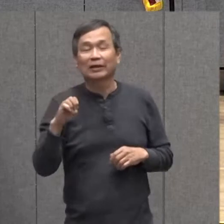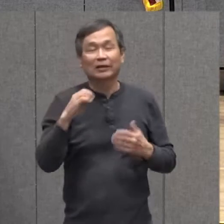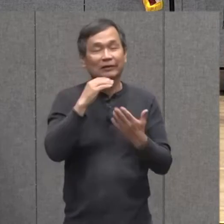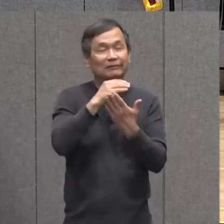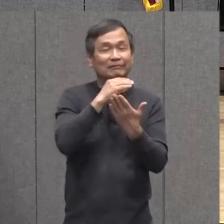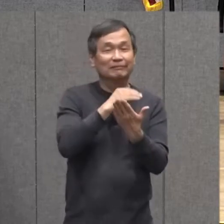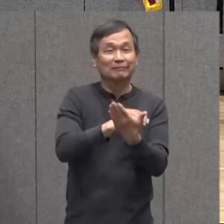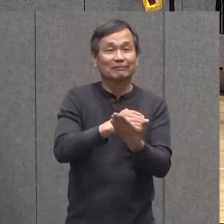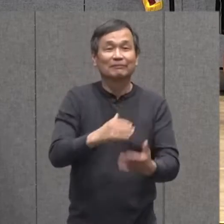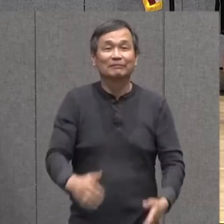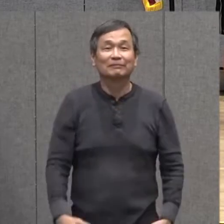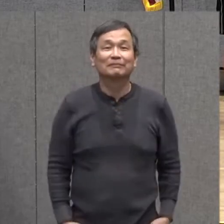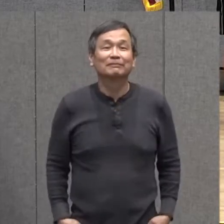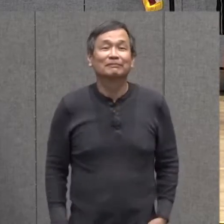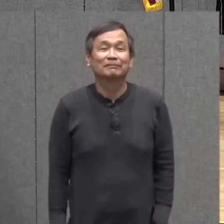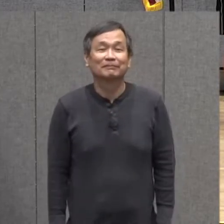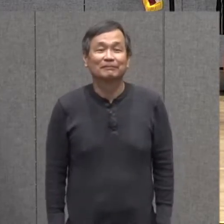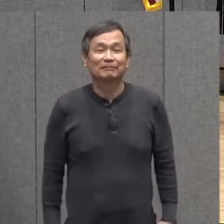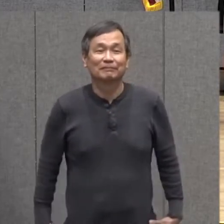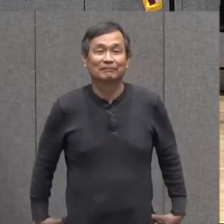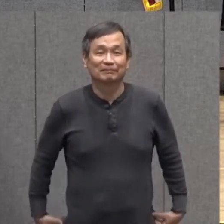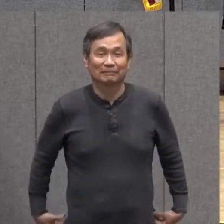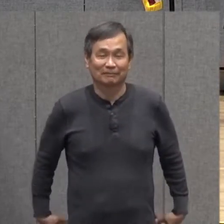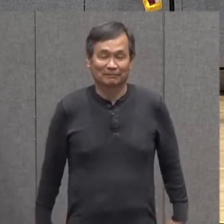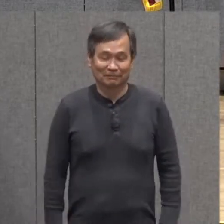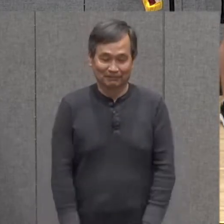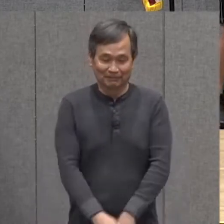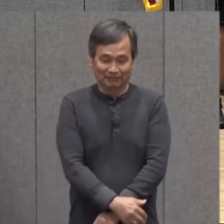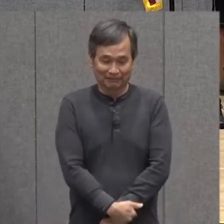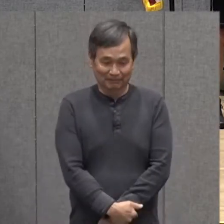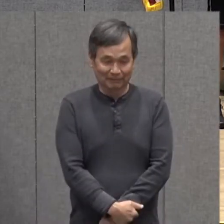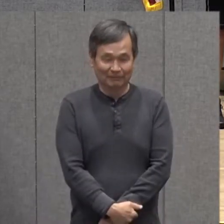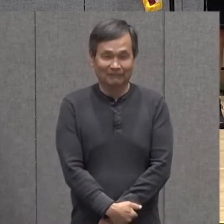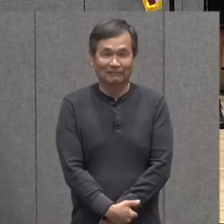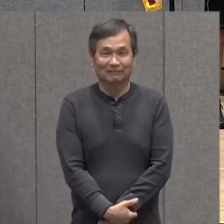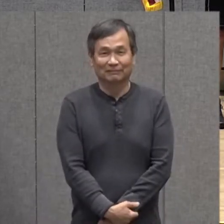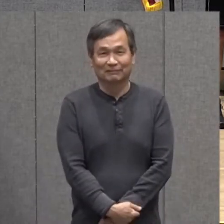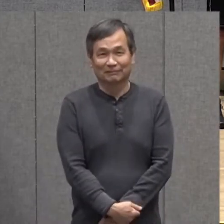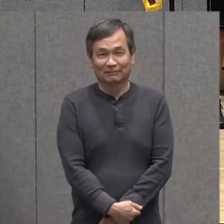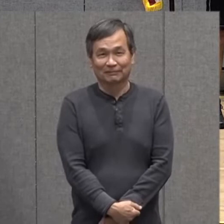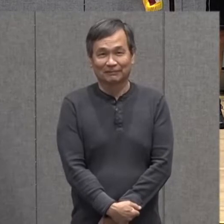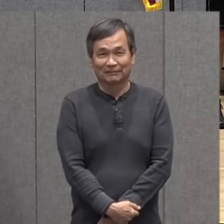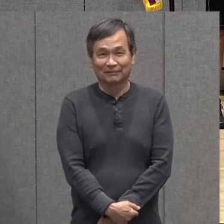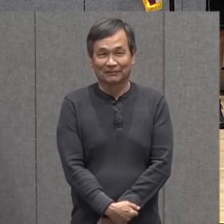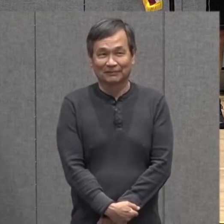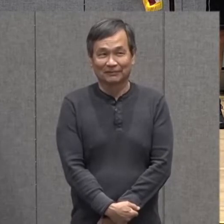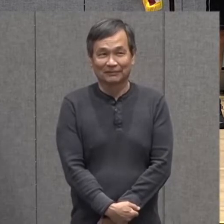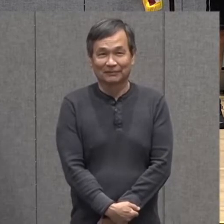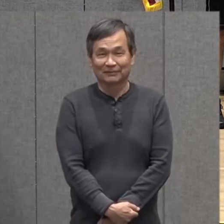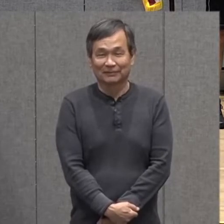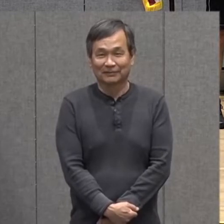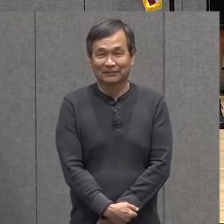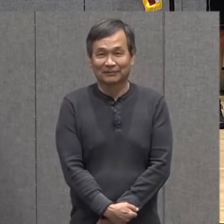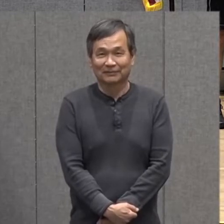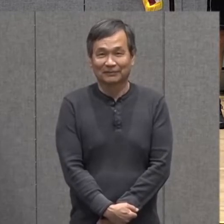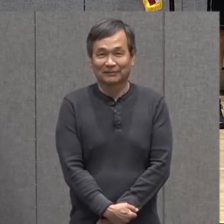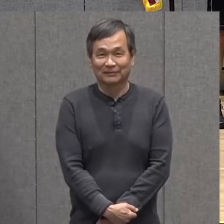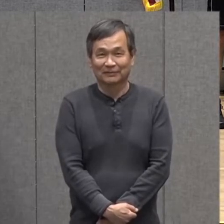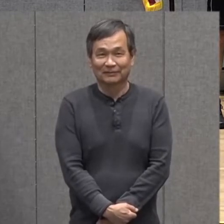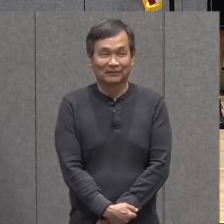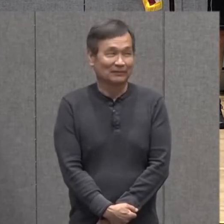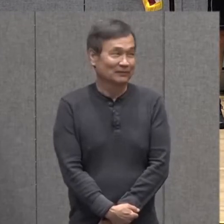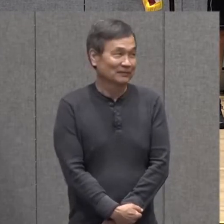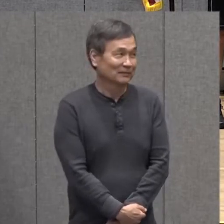tenemos cosas que nos pasan en la vida, que tal vez tenemos preocupaciones, como estamos ahora, es bien importante